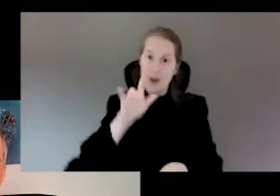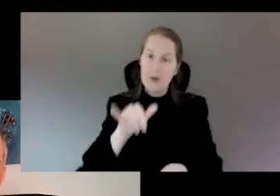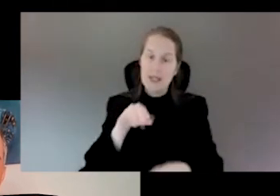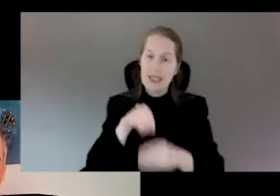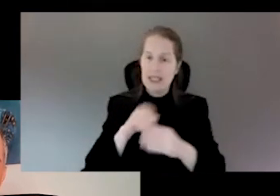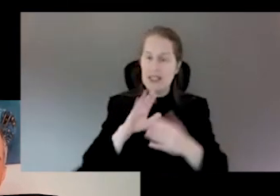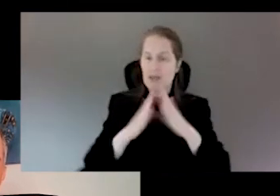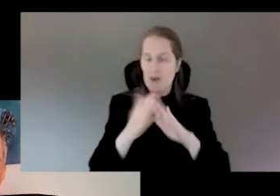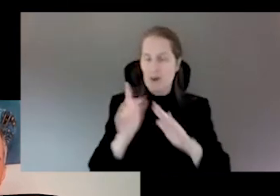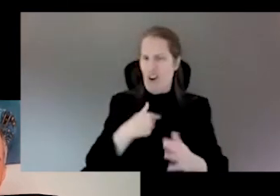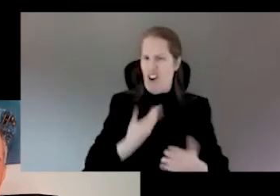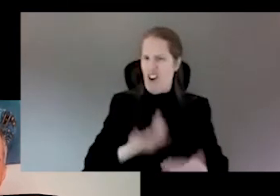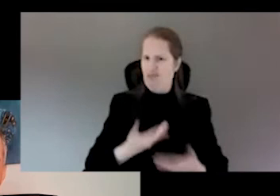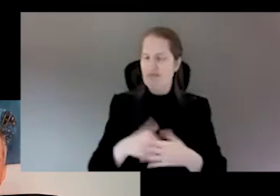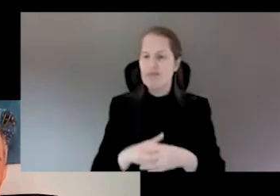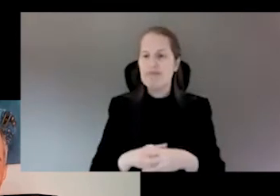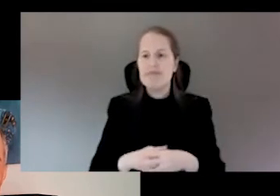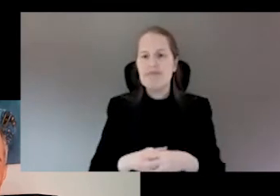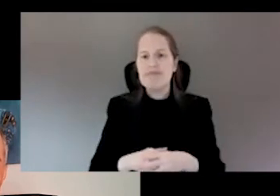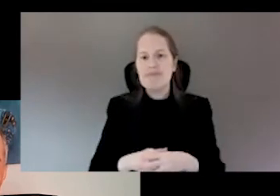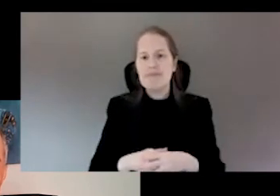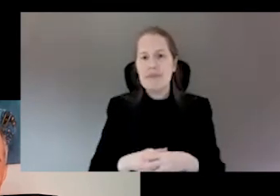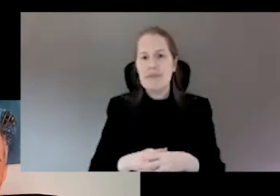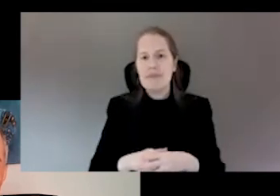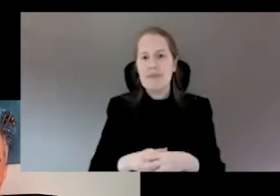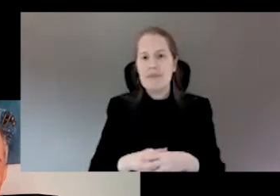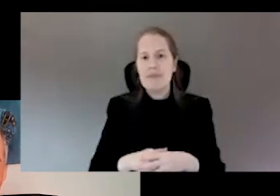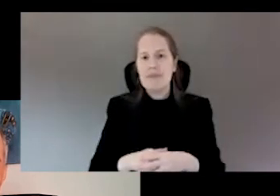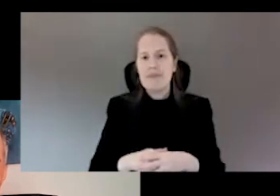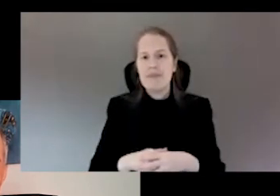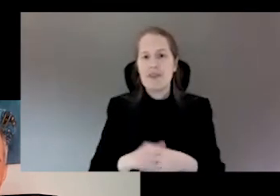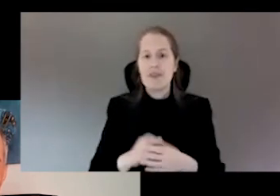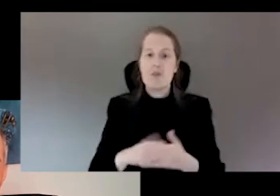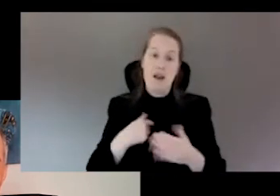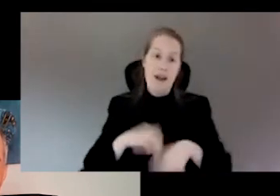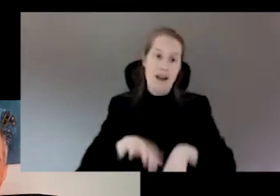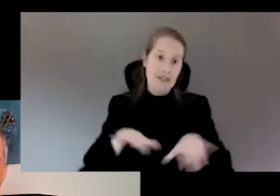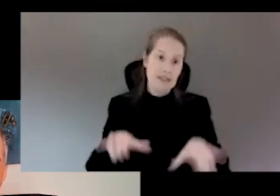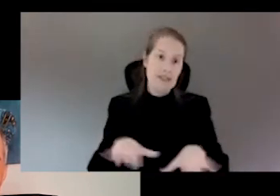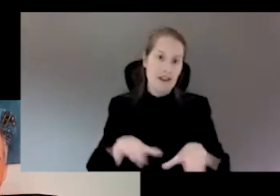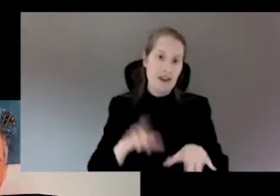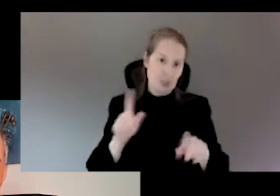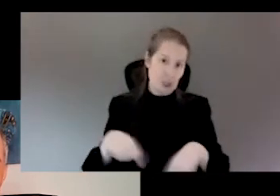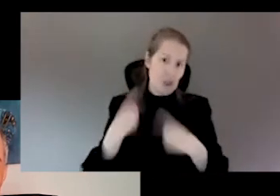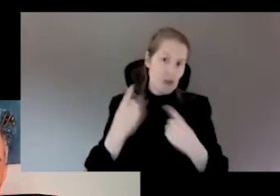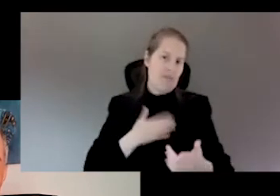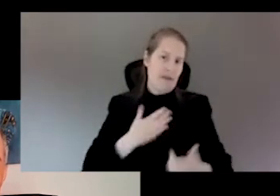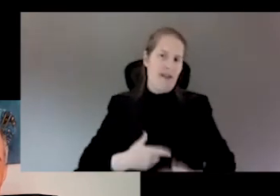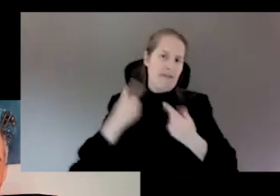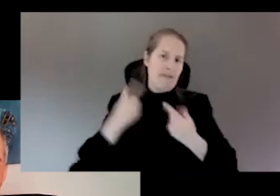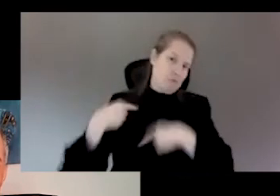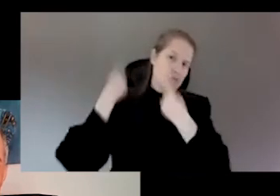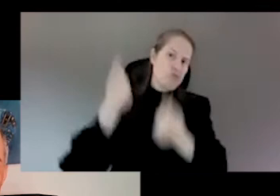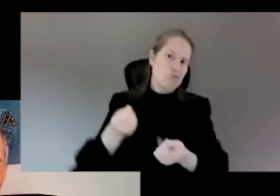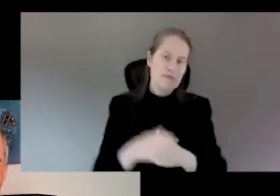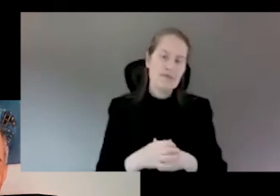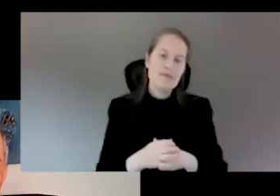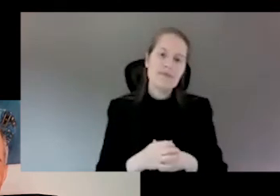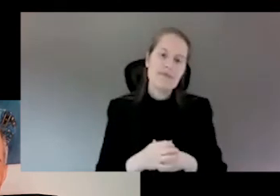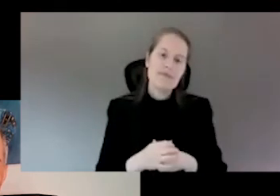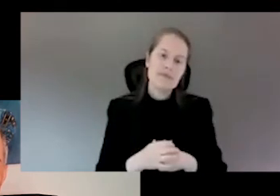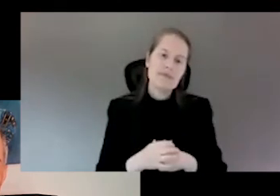am or what I have done during my lifetime. But